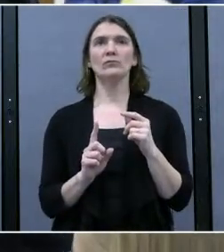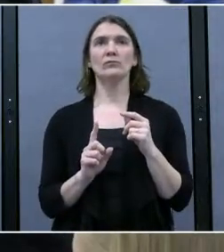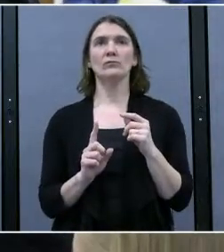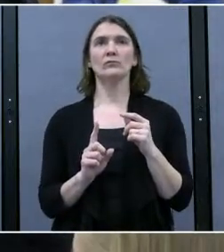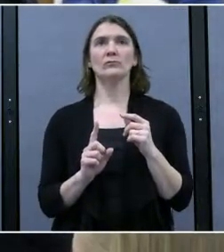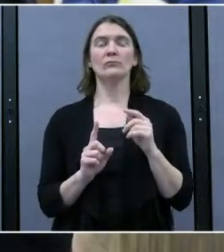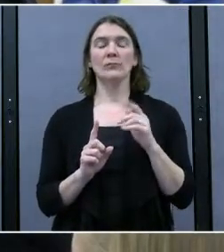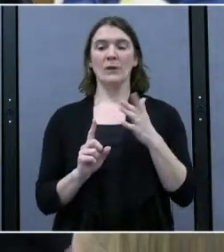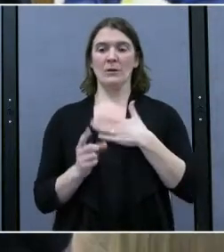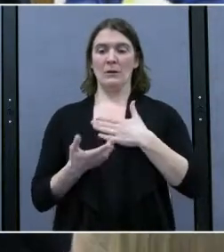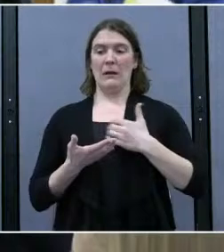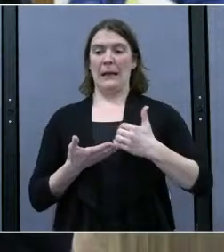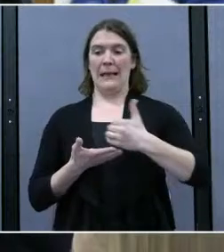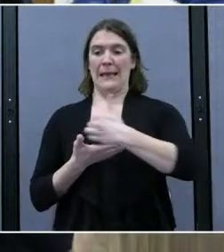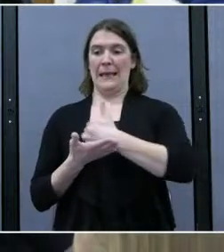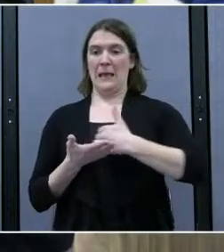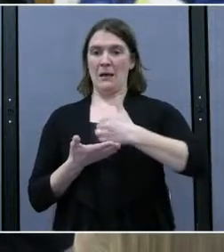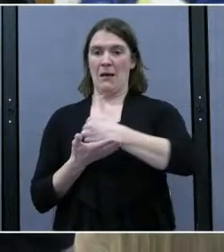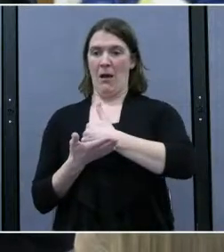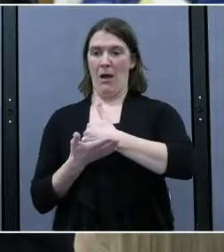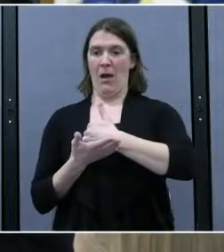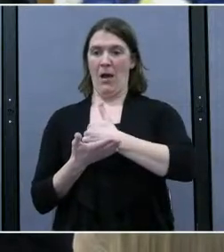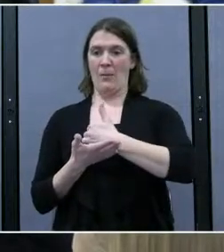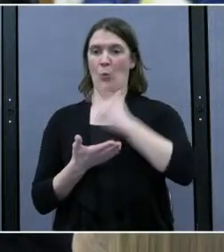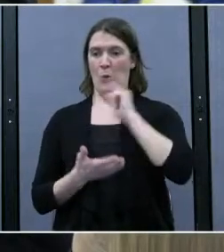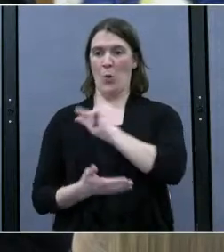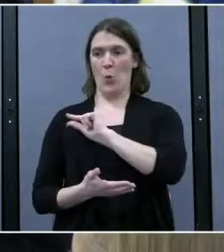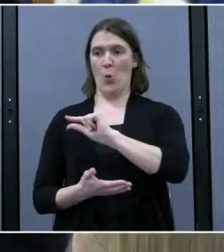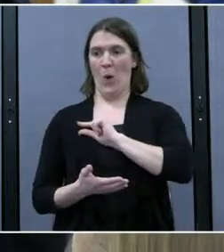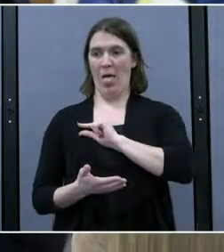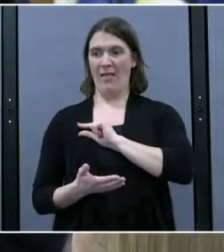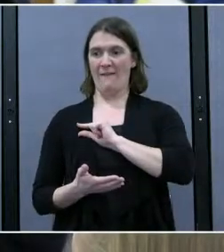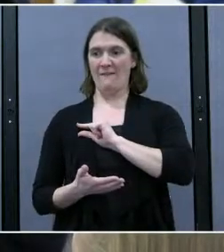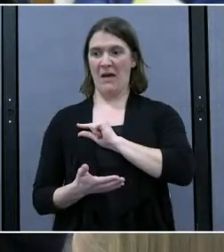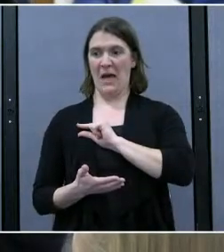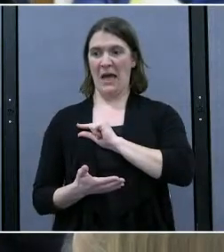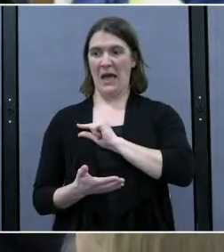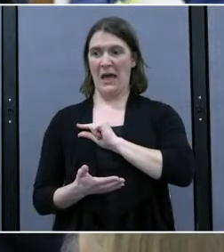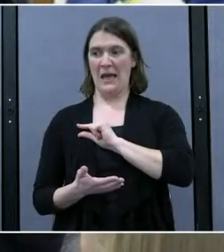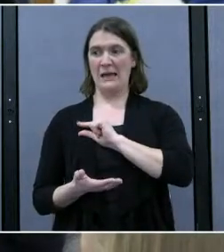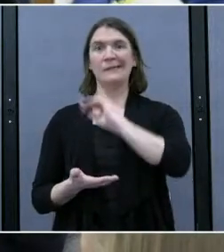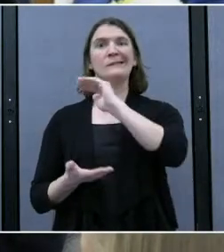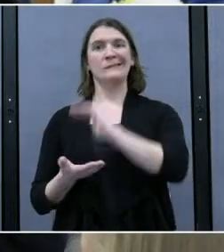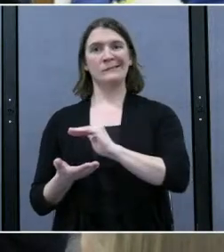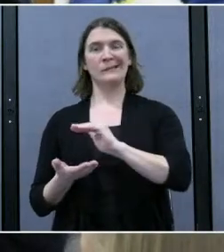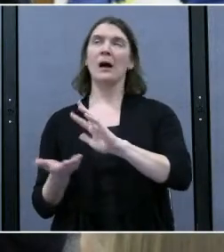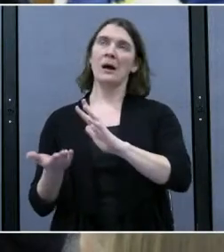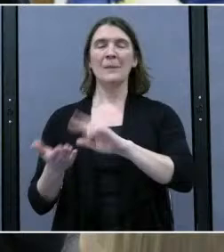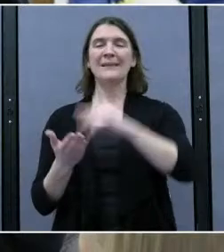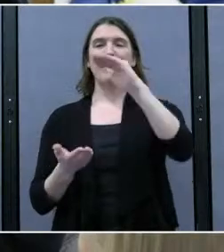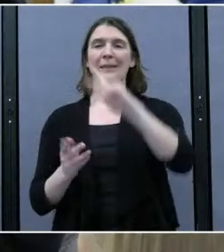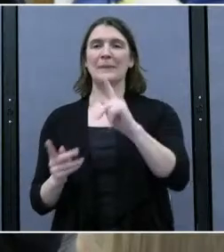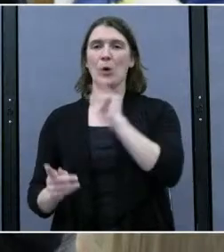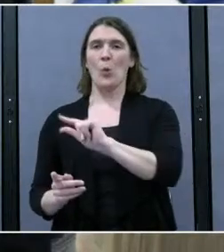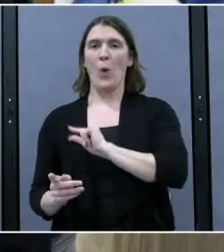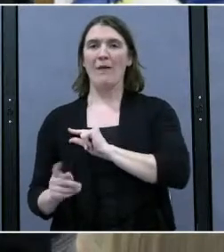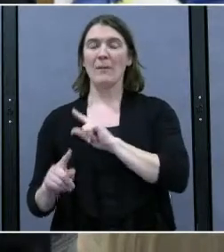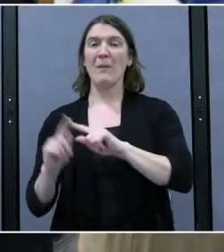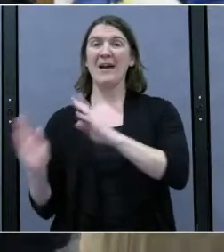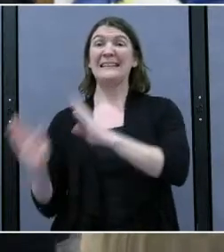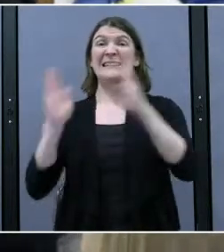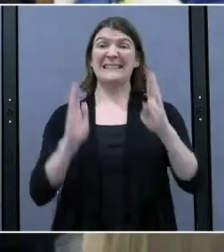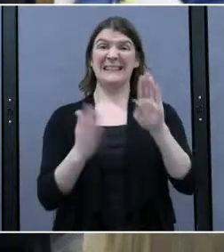your income that you can qualify for has gone down, so less people can qualify. And it's actually the